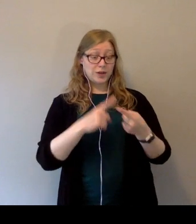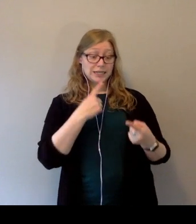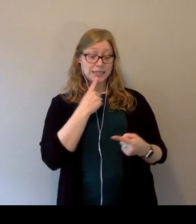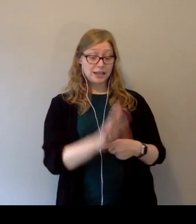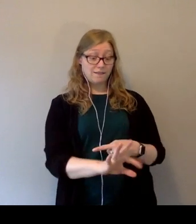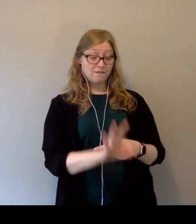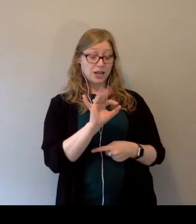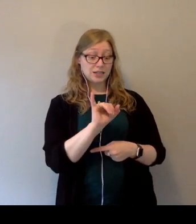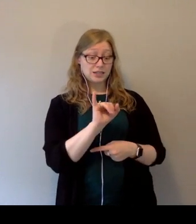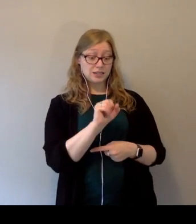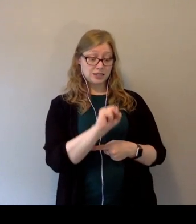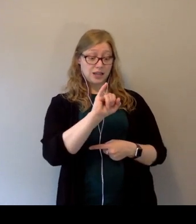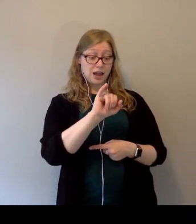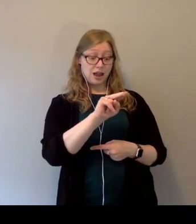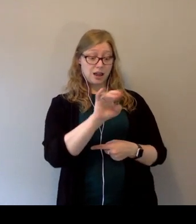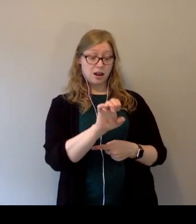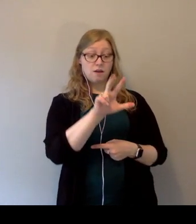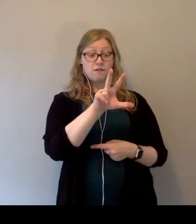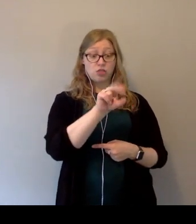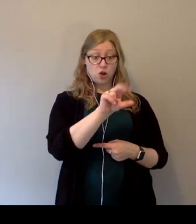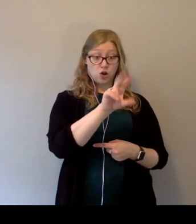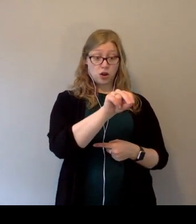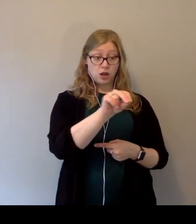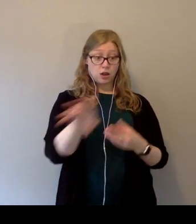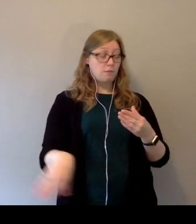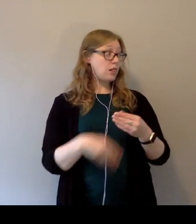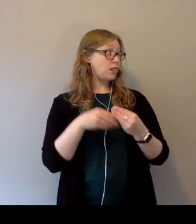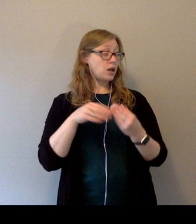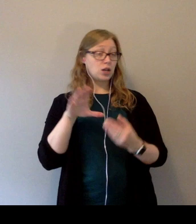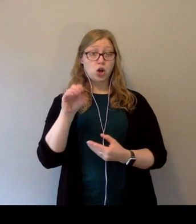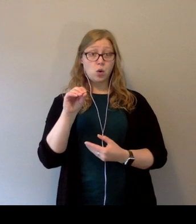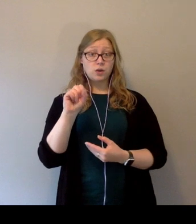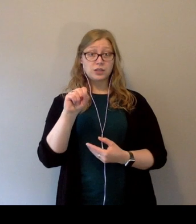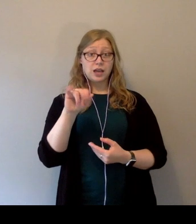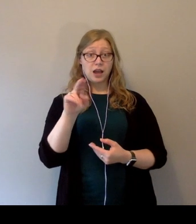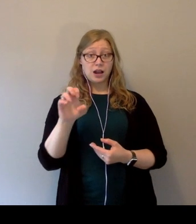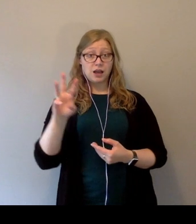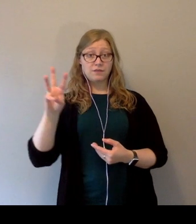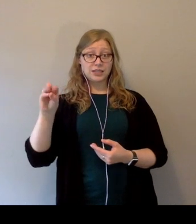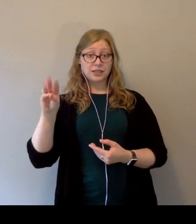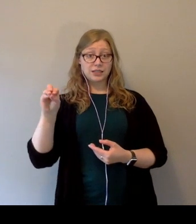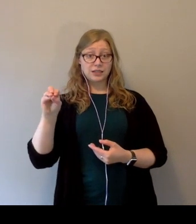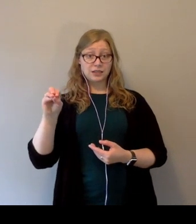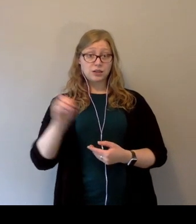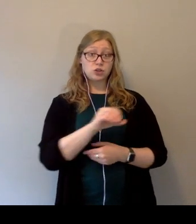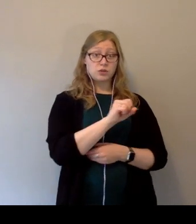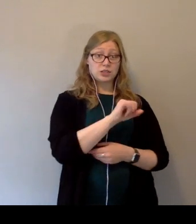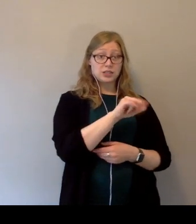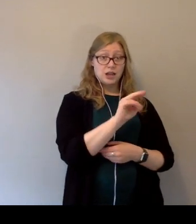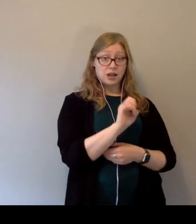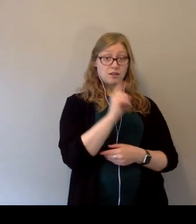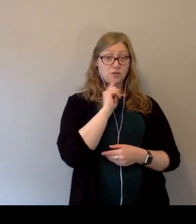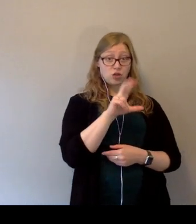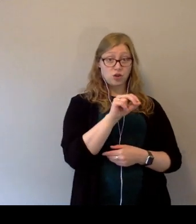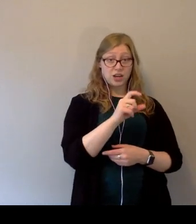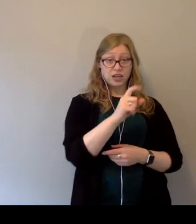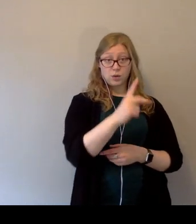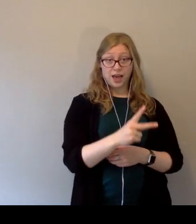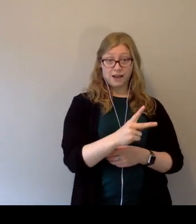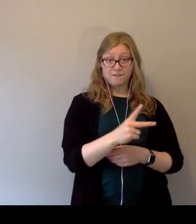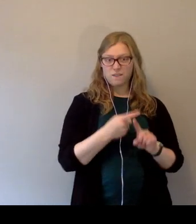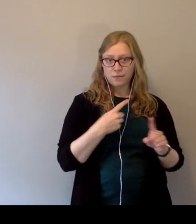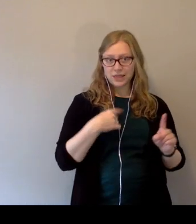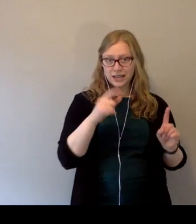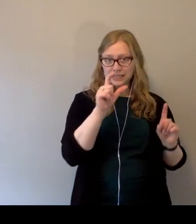30 plus cosine of 60. Well, I know from my table the sine of 30 is a half. The cosine of 60 is the